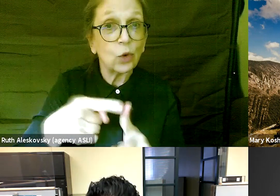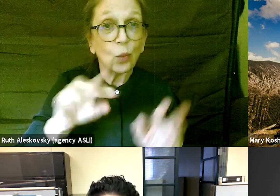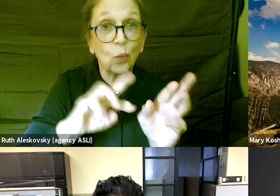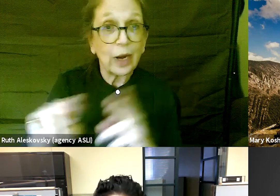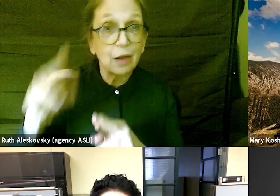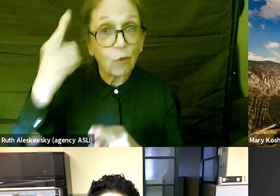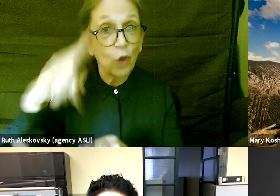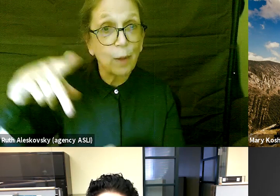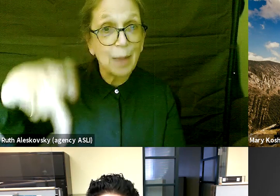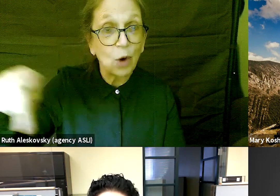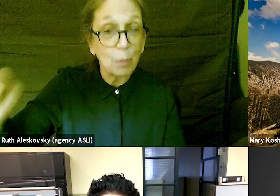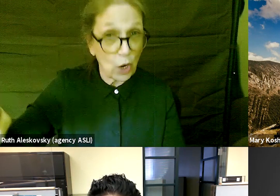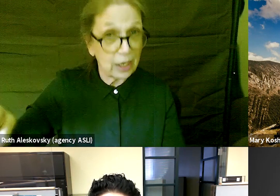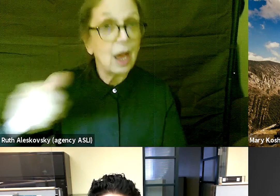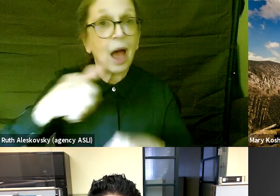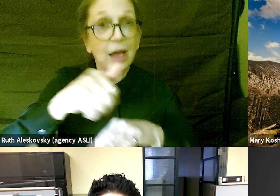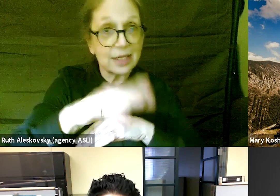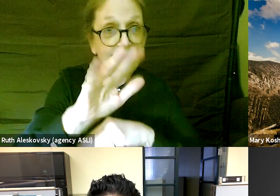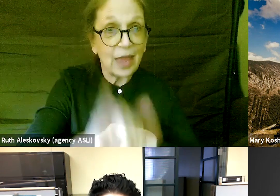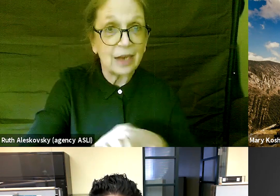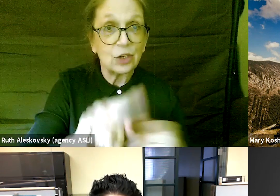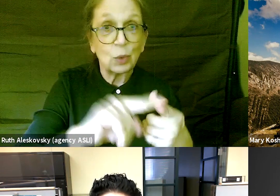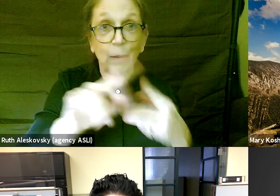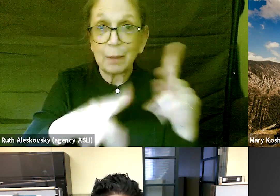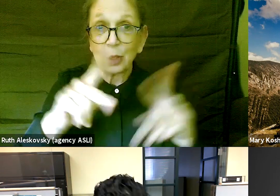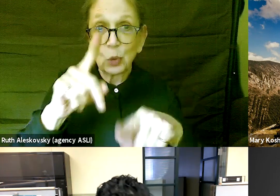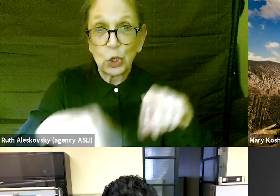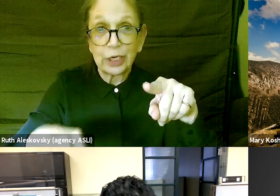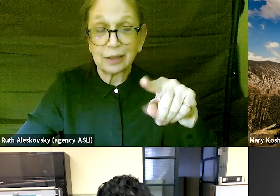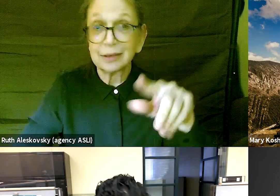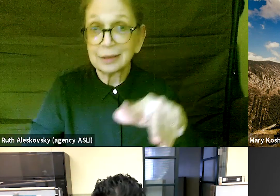to those who registered and could not attend as well. Sure, will do.